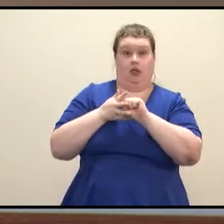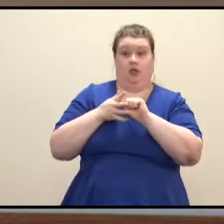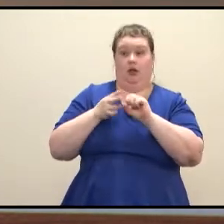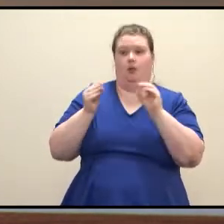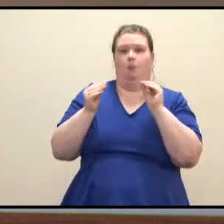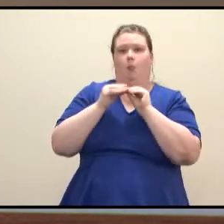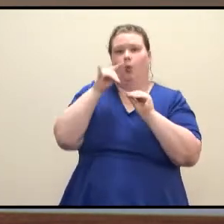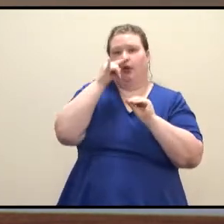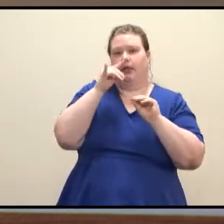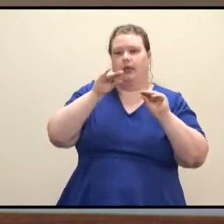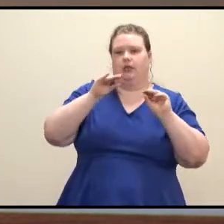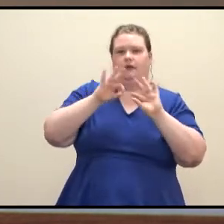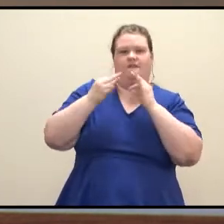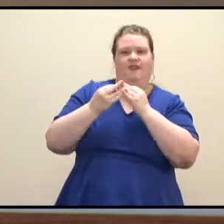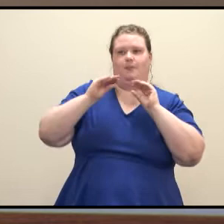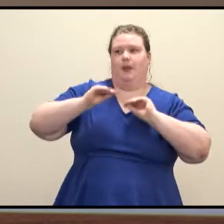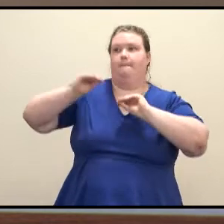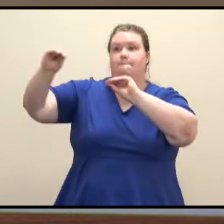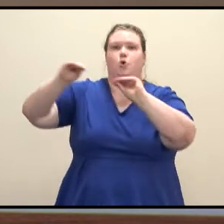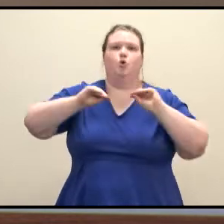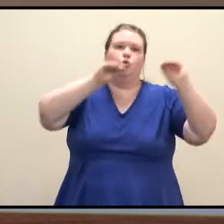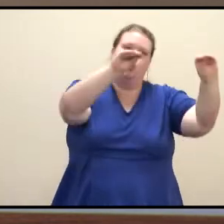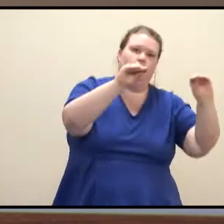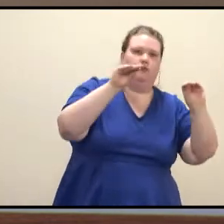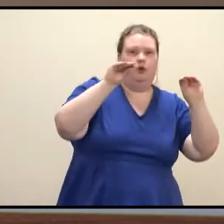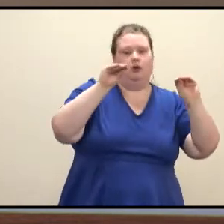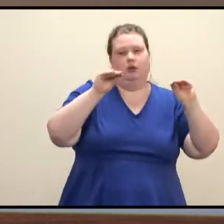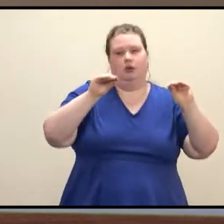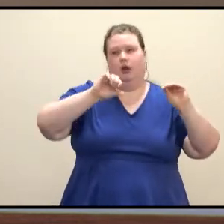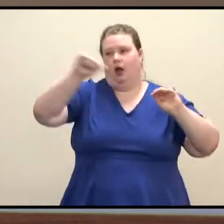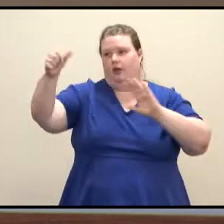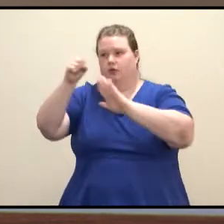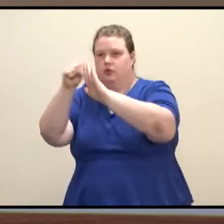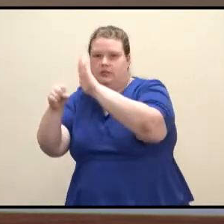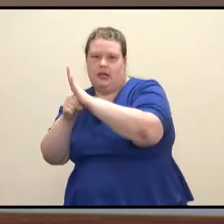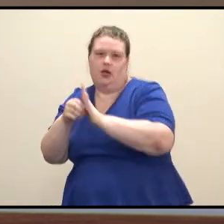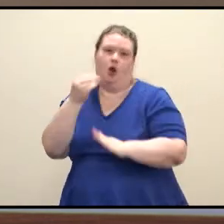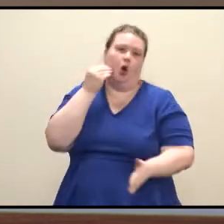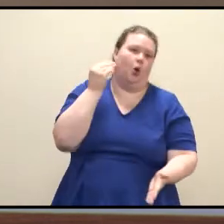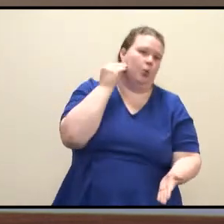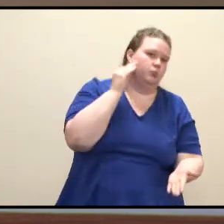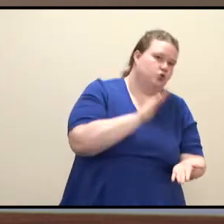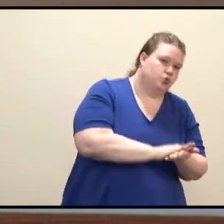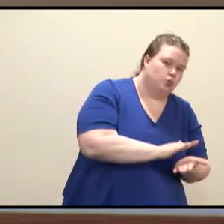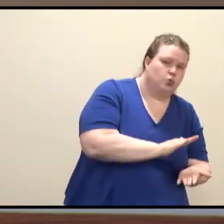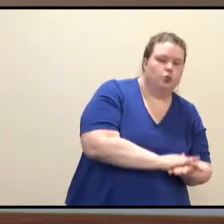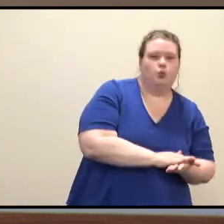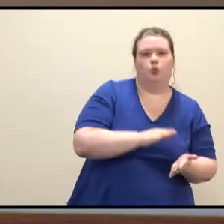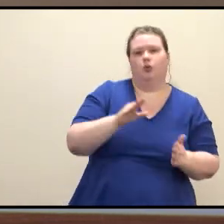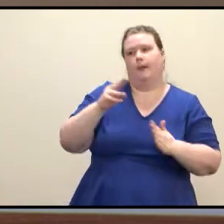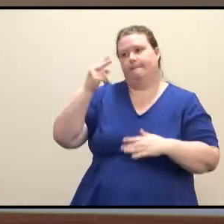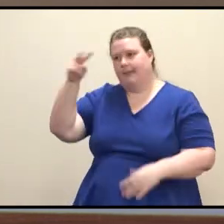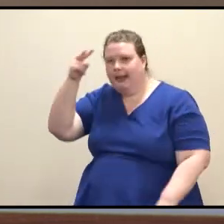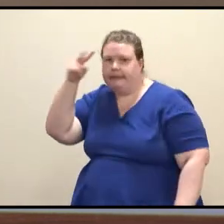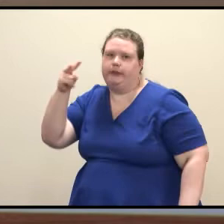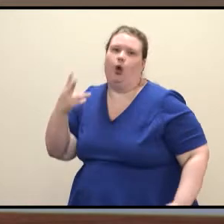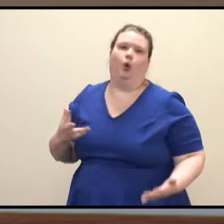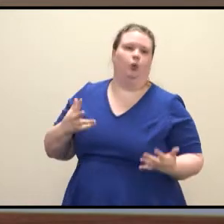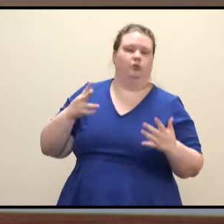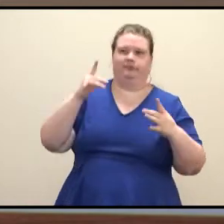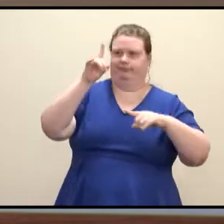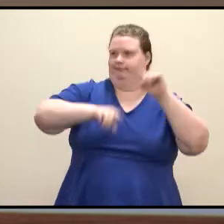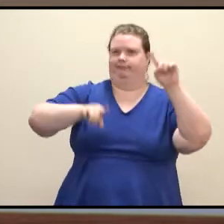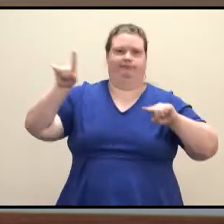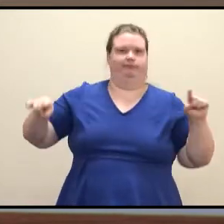state. We saw kids go to Mexico. We saw kids go to homeschool, charter schools, just a myriad